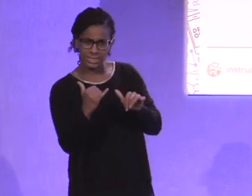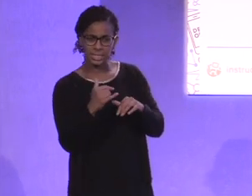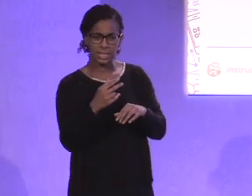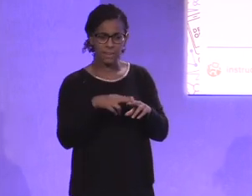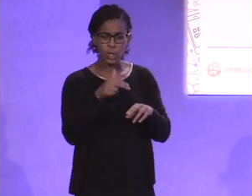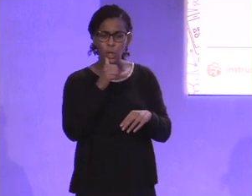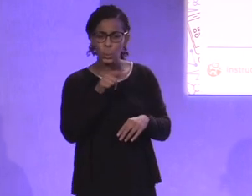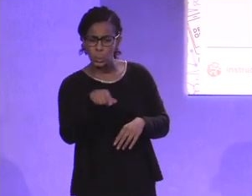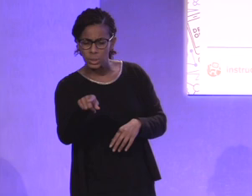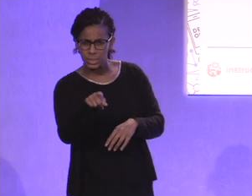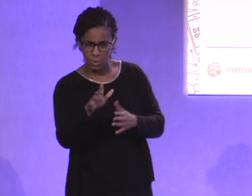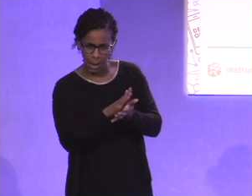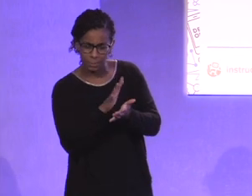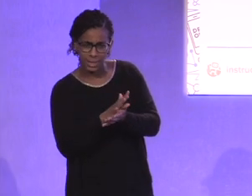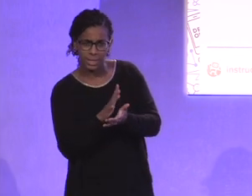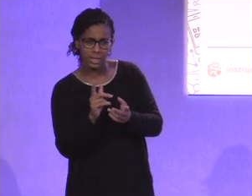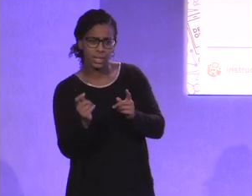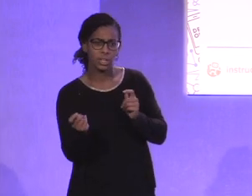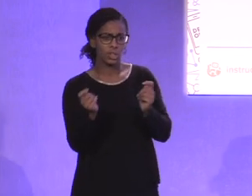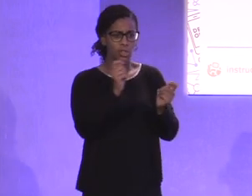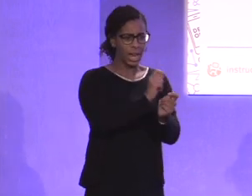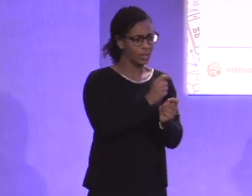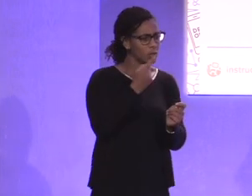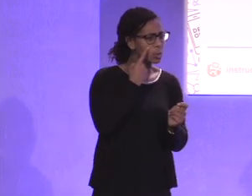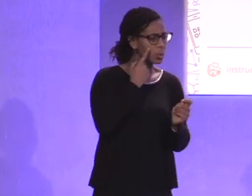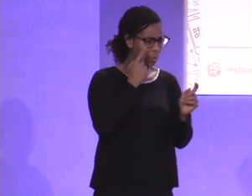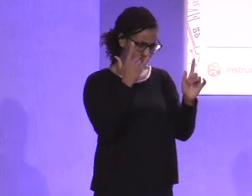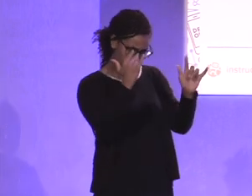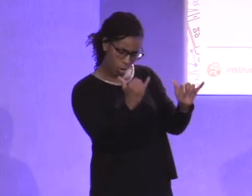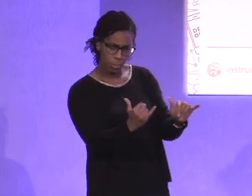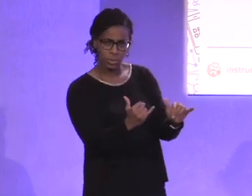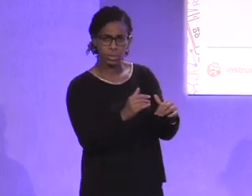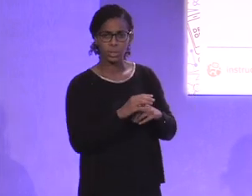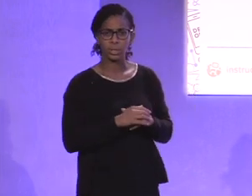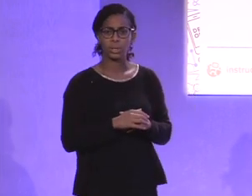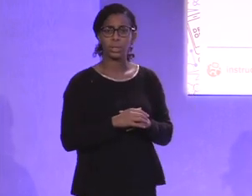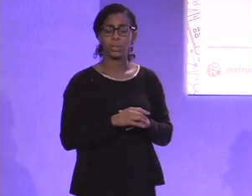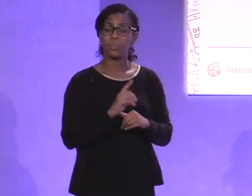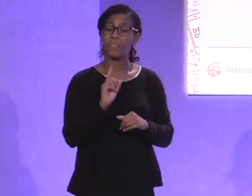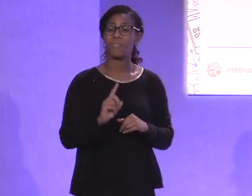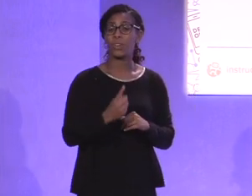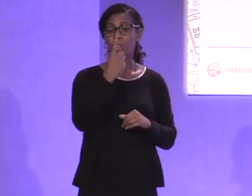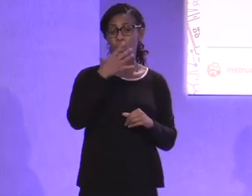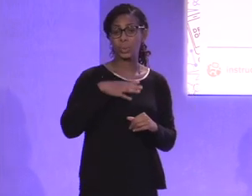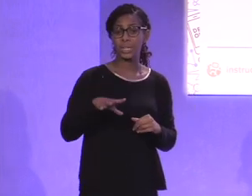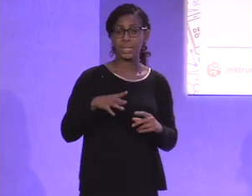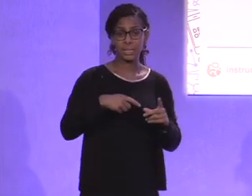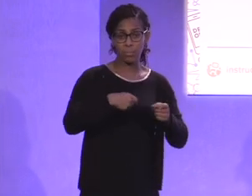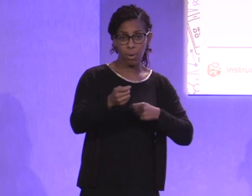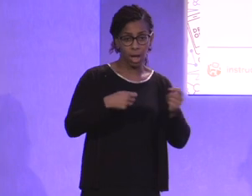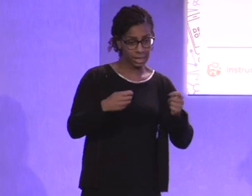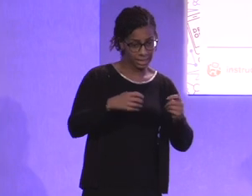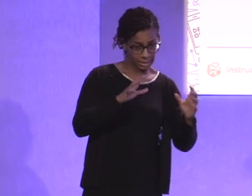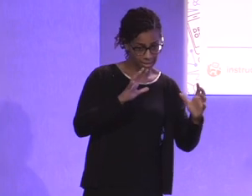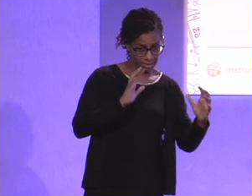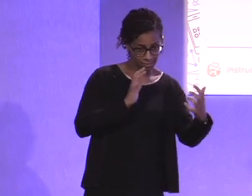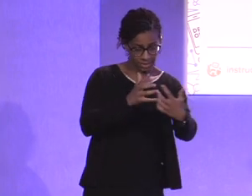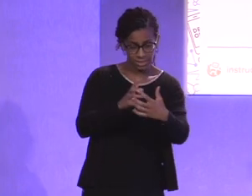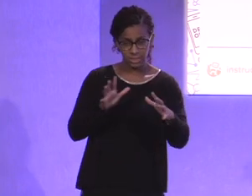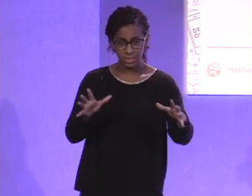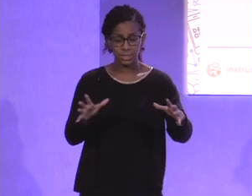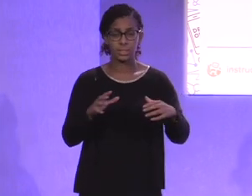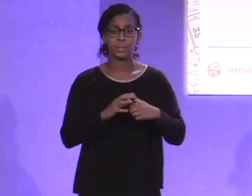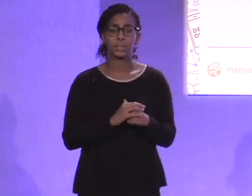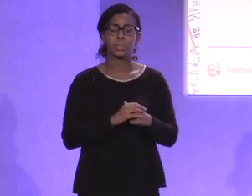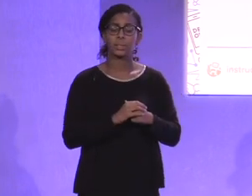change the probe. This only really makes sense once you have market fit, so don't try and use it too early. Don't try